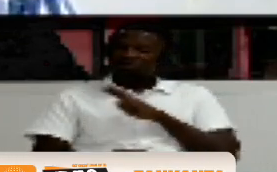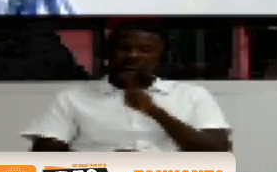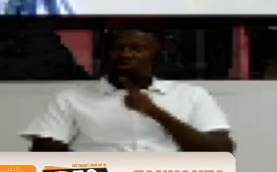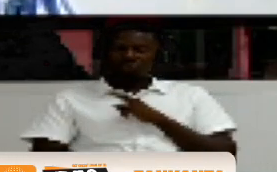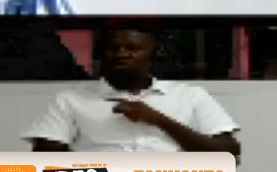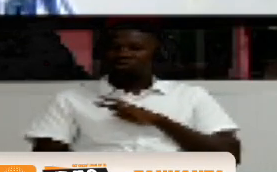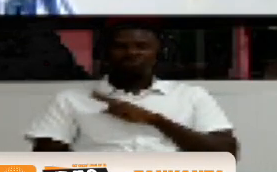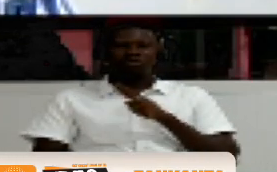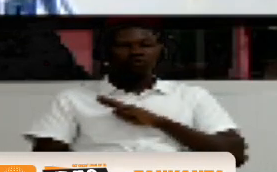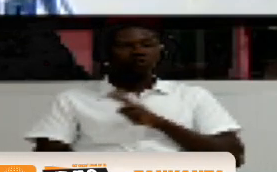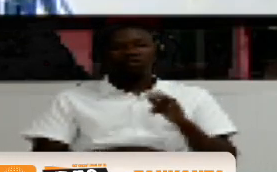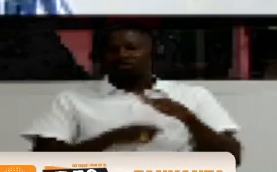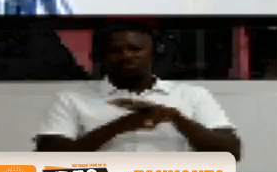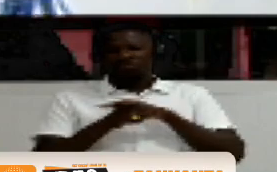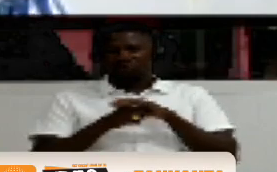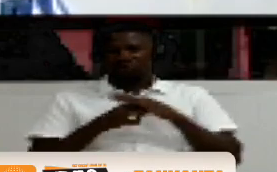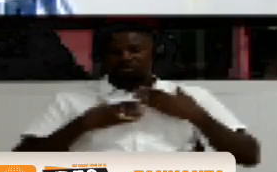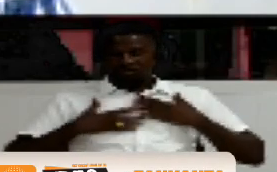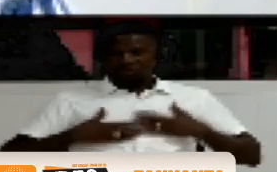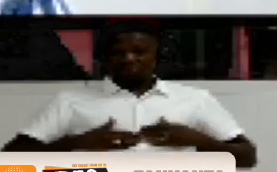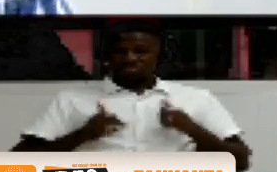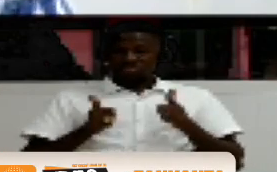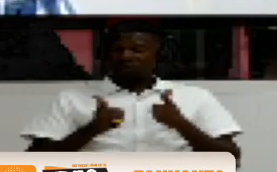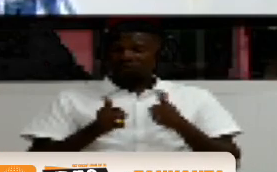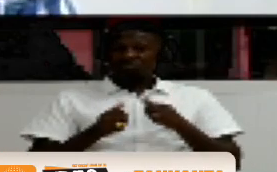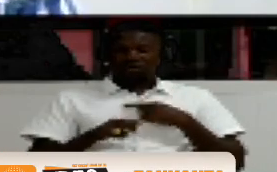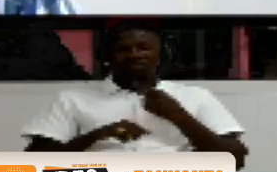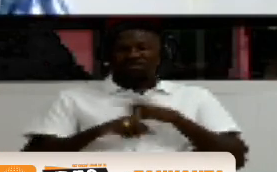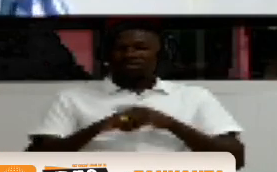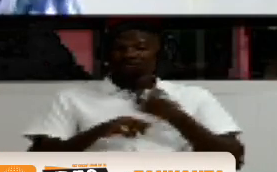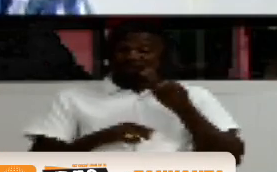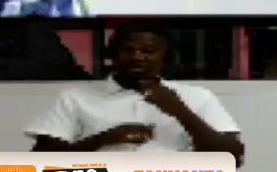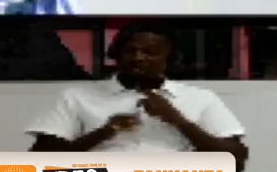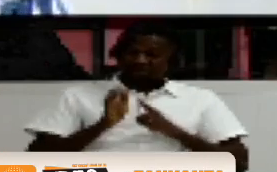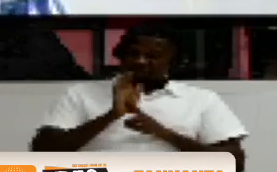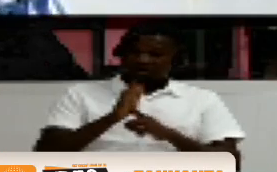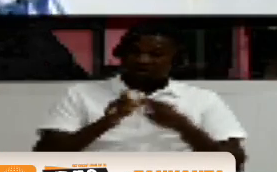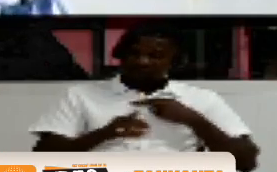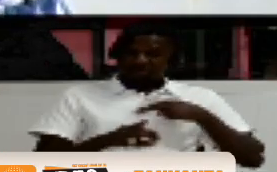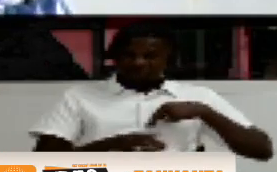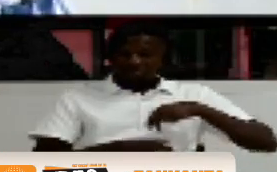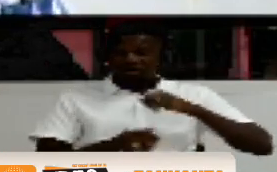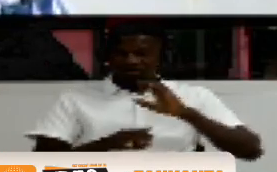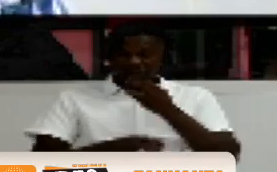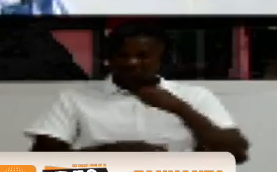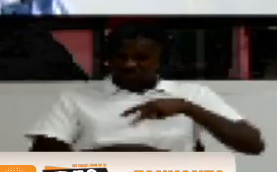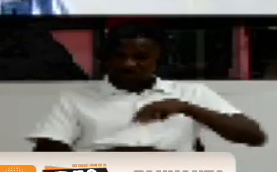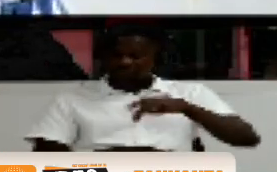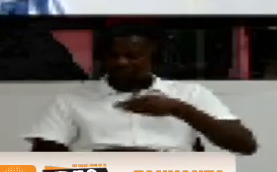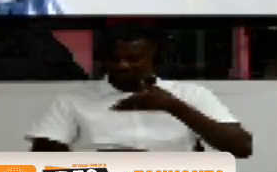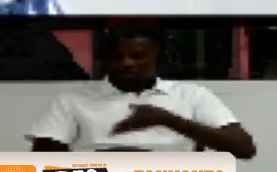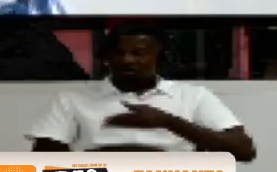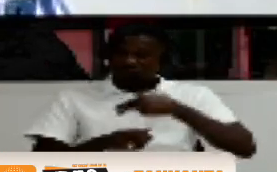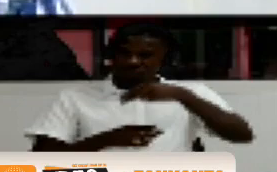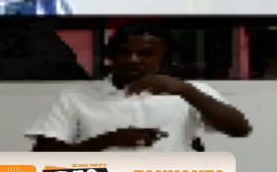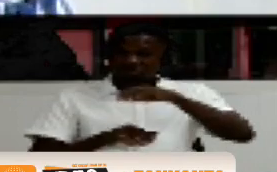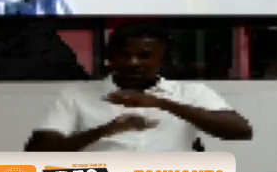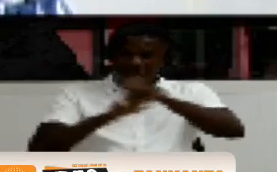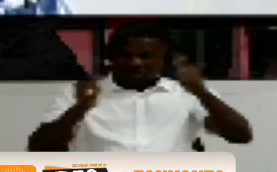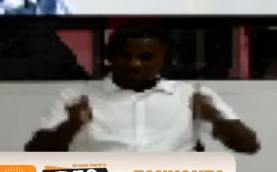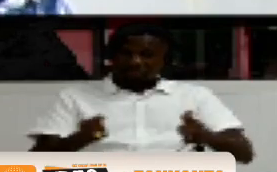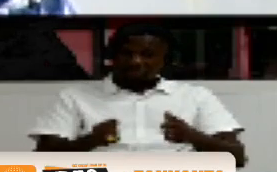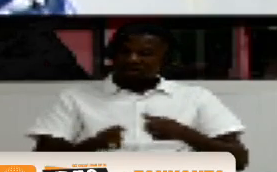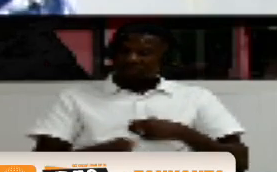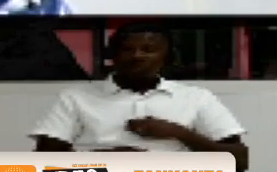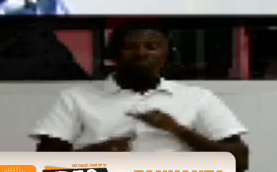least even it would, if I can move from here to your decks, it was much better than someone who was